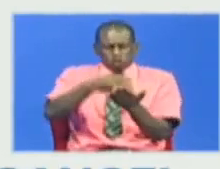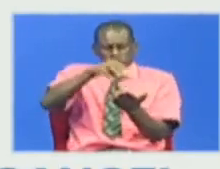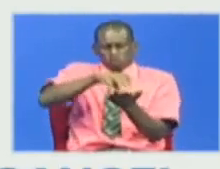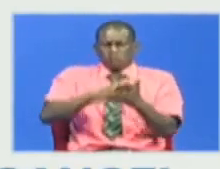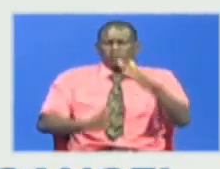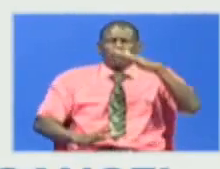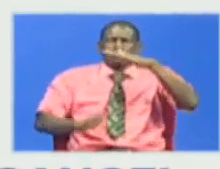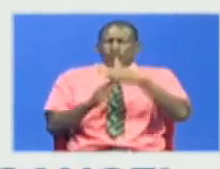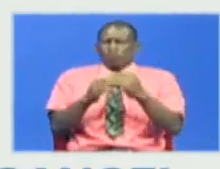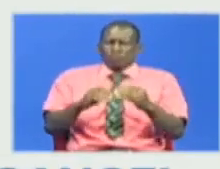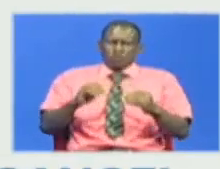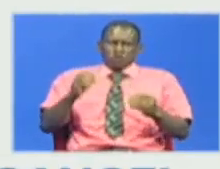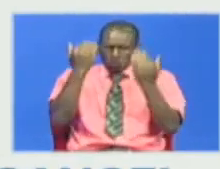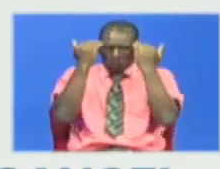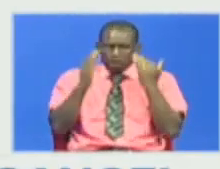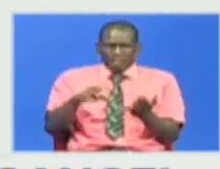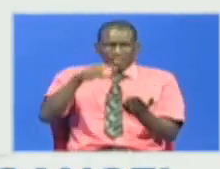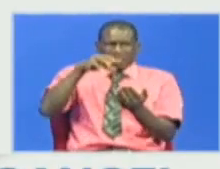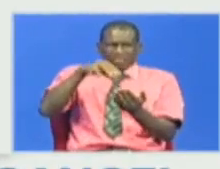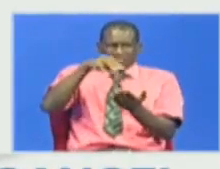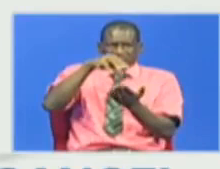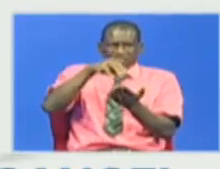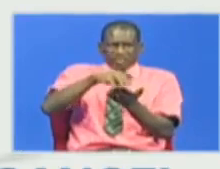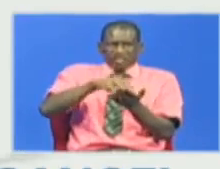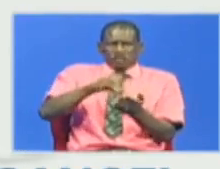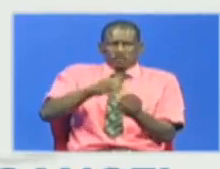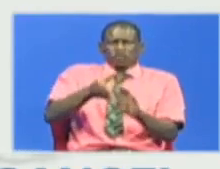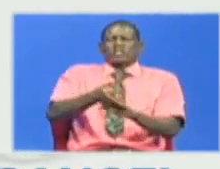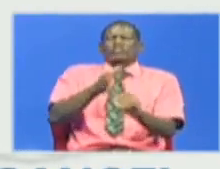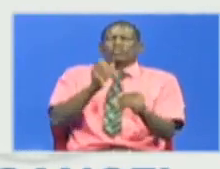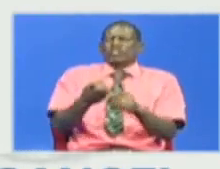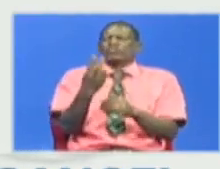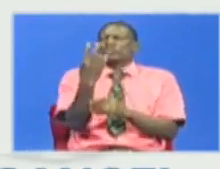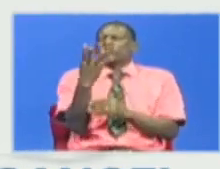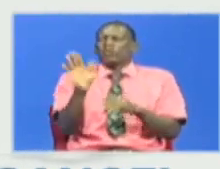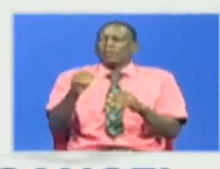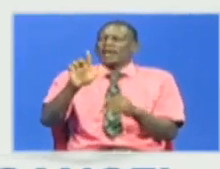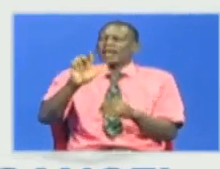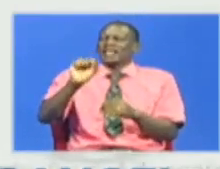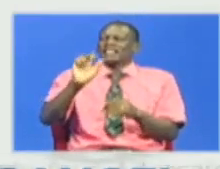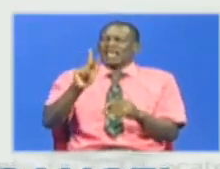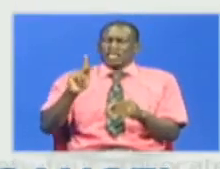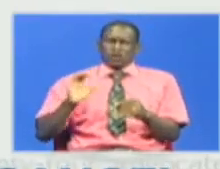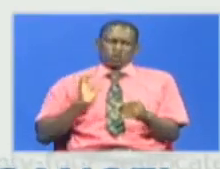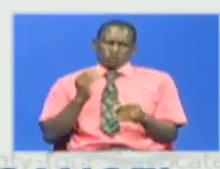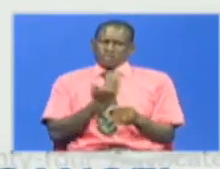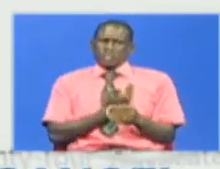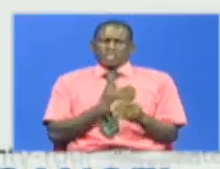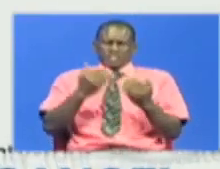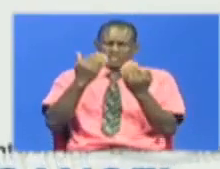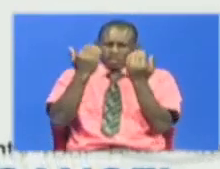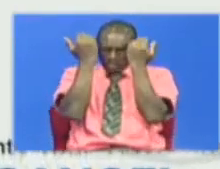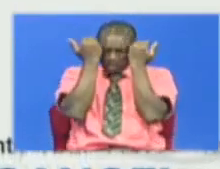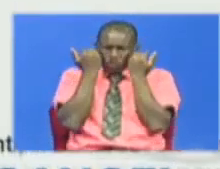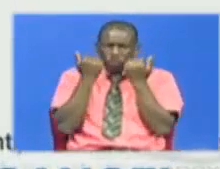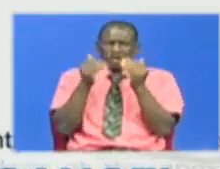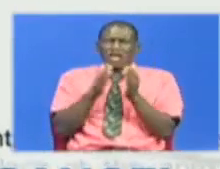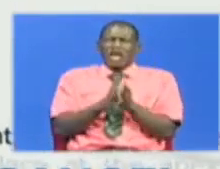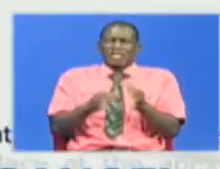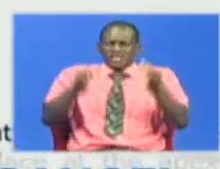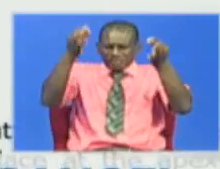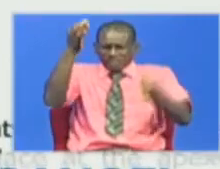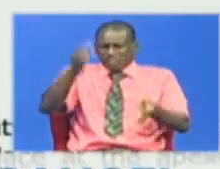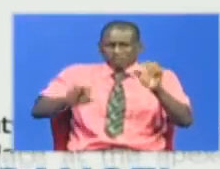senior counsel. The case over the revocation of the 24 by LSK counsel is in court and is yet to be determined.